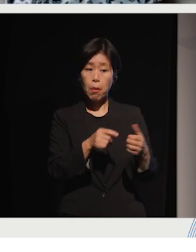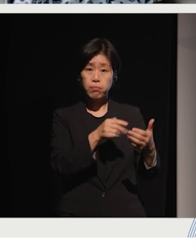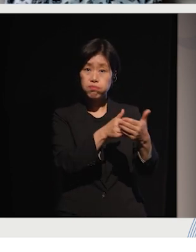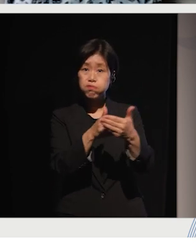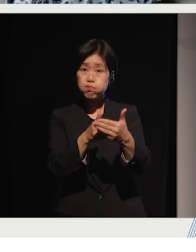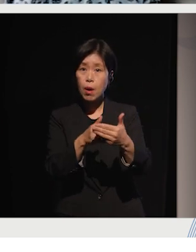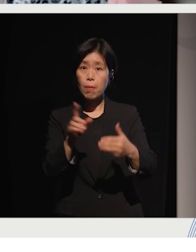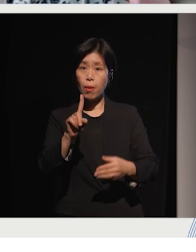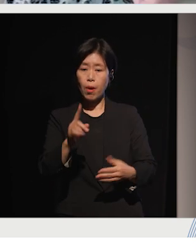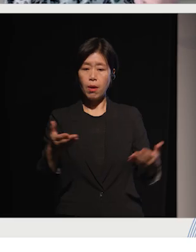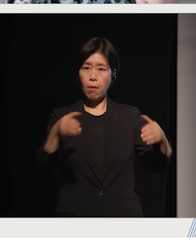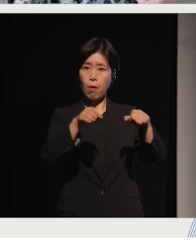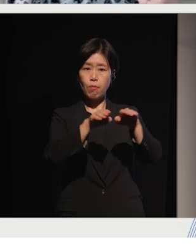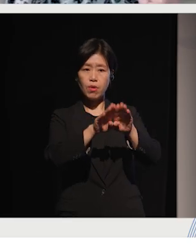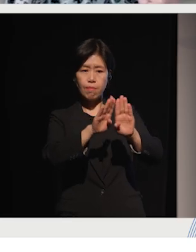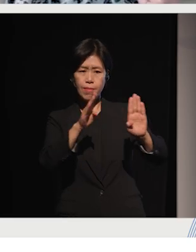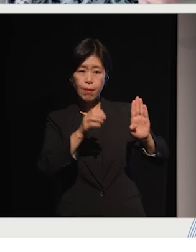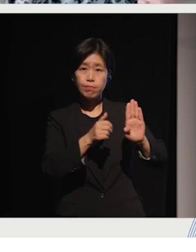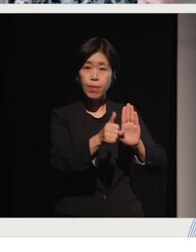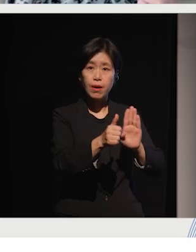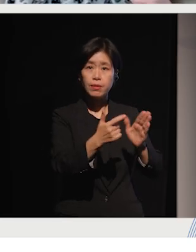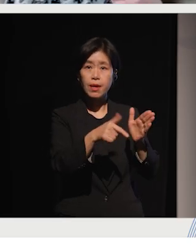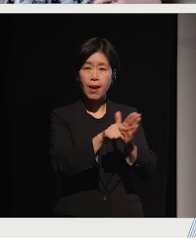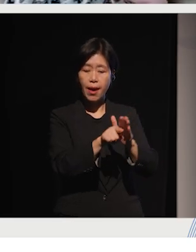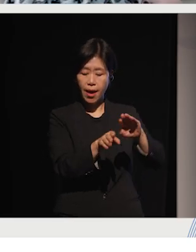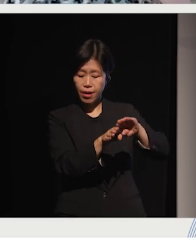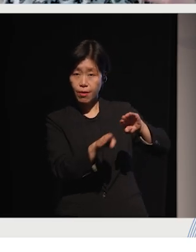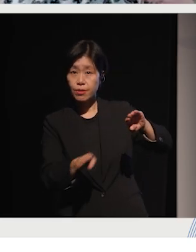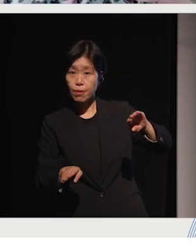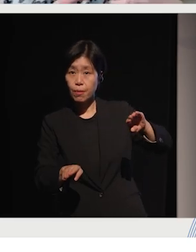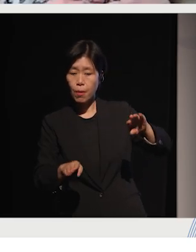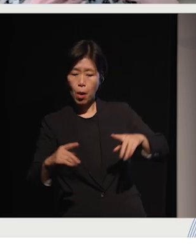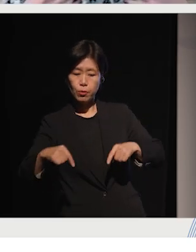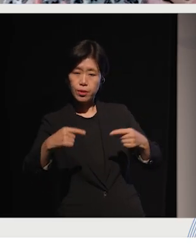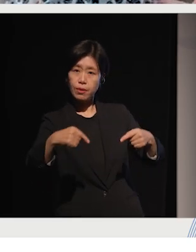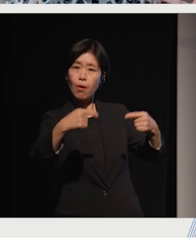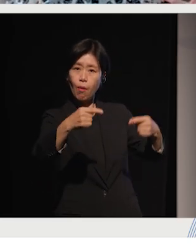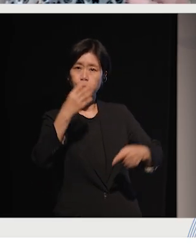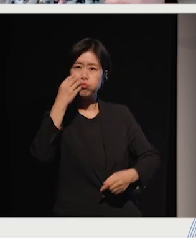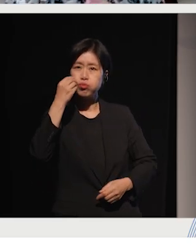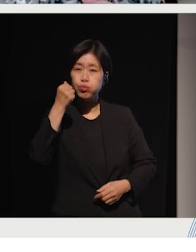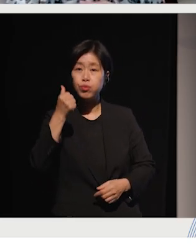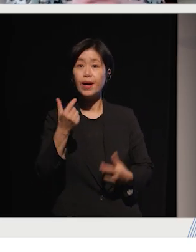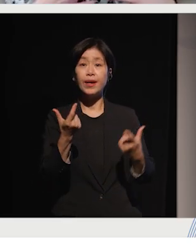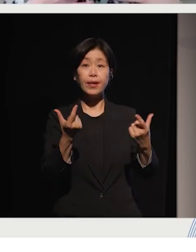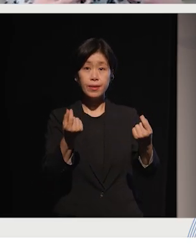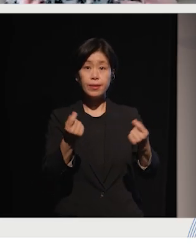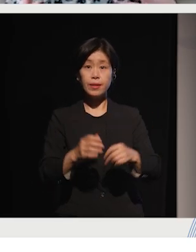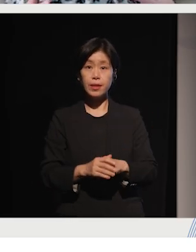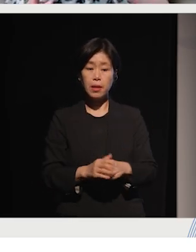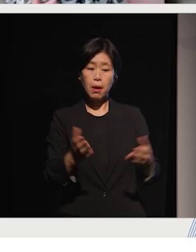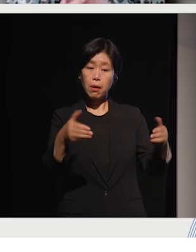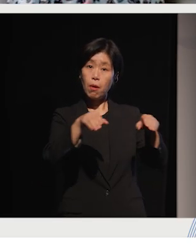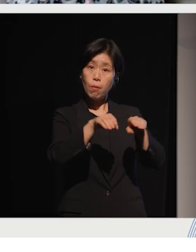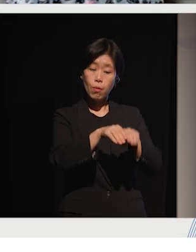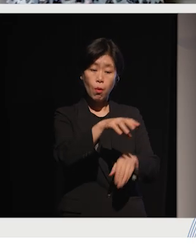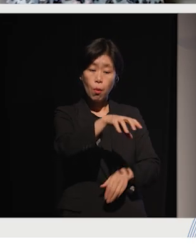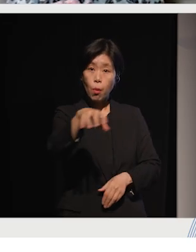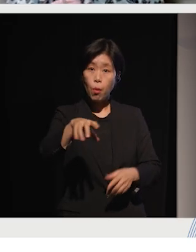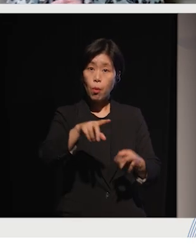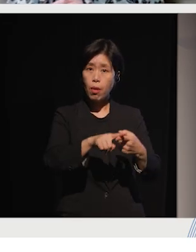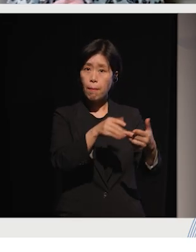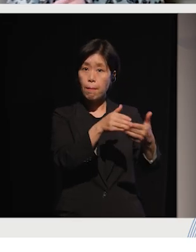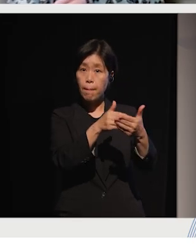those barriers can be physical barriers, like needing to have a ramp to enter one of our